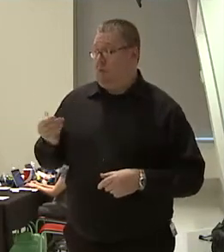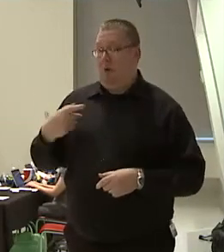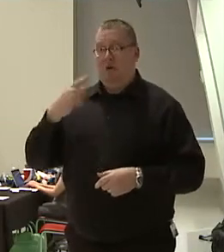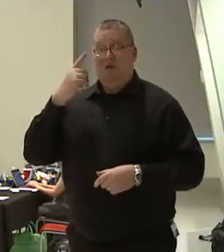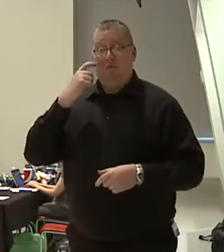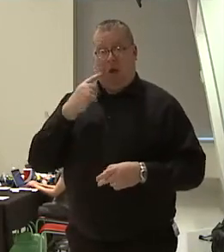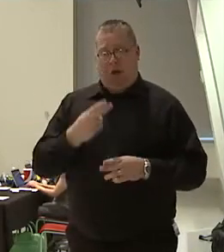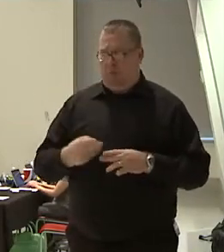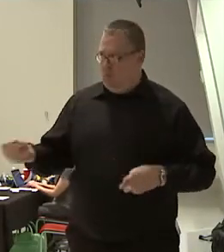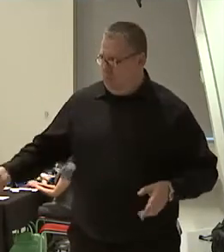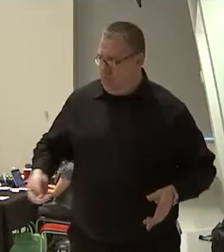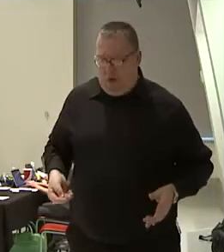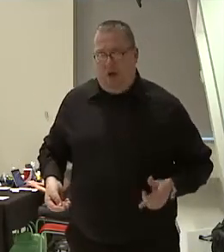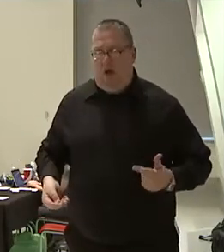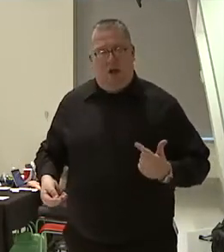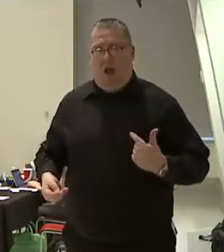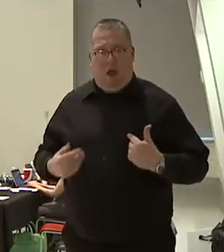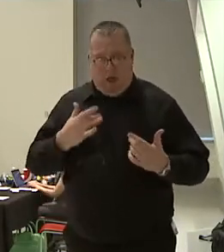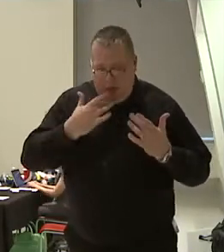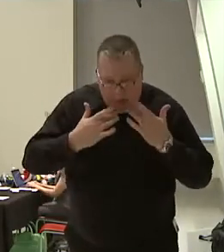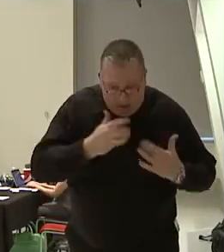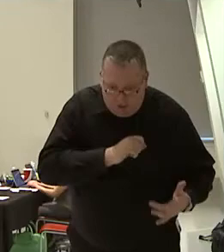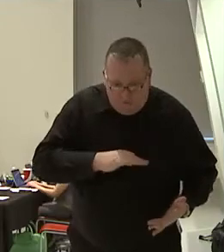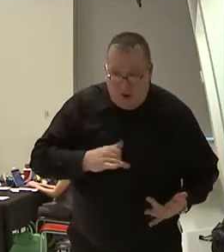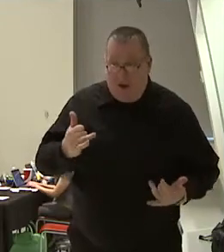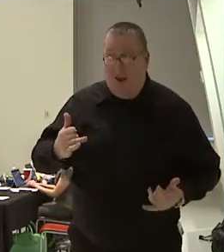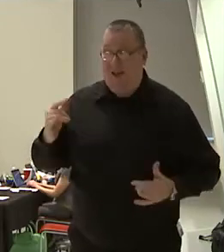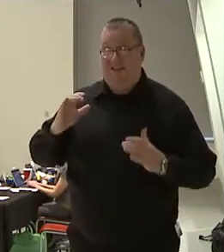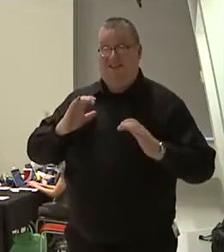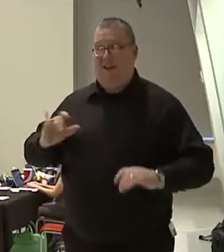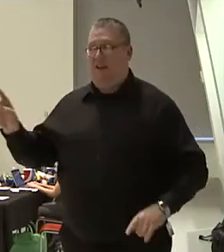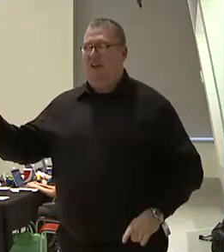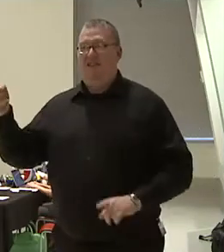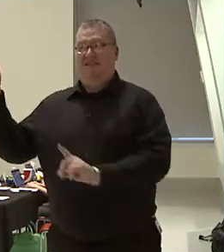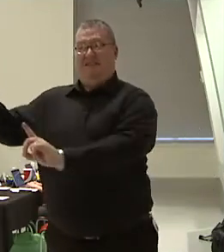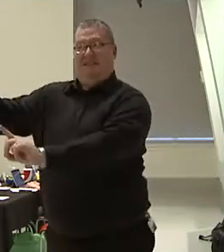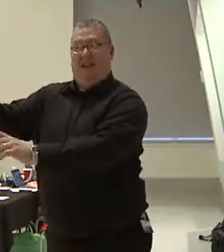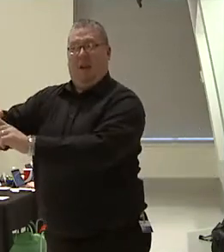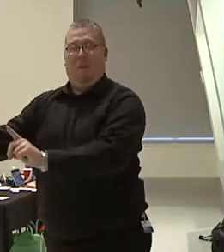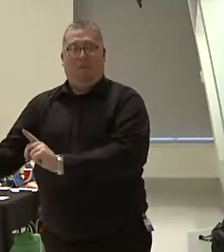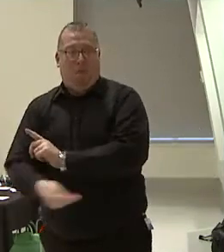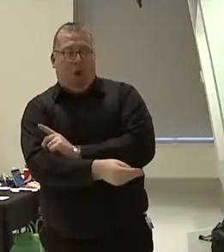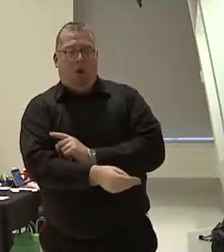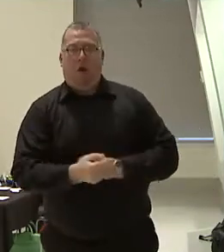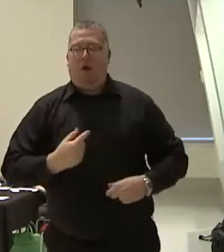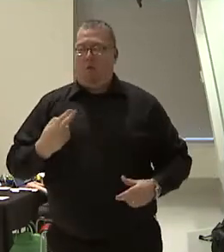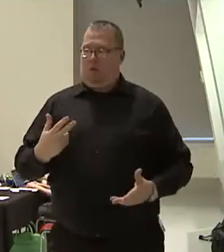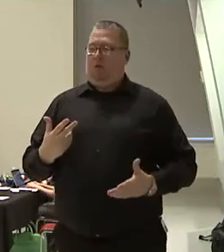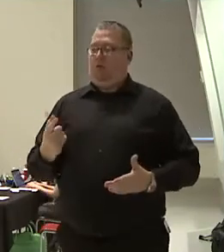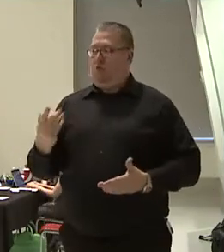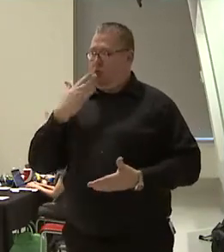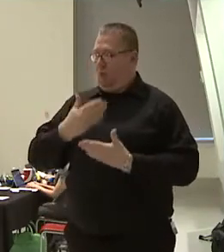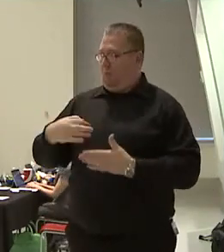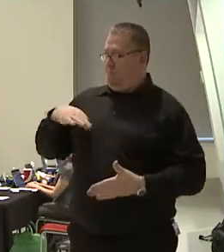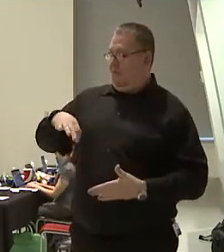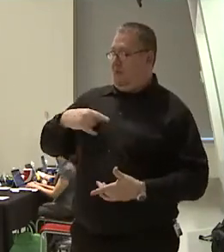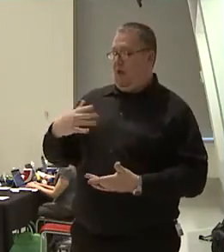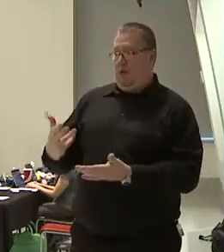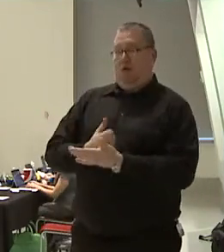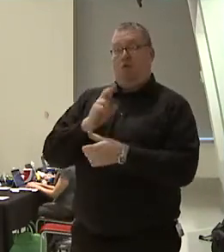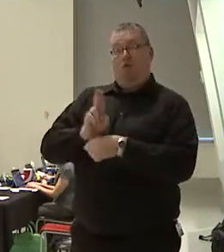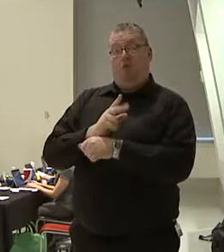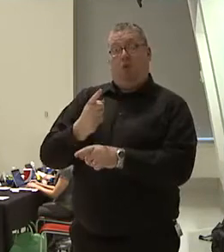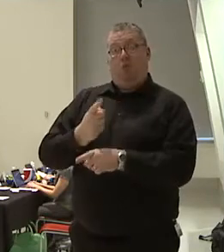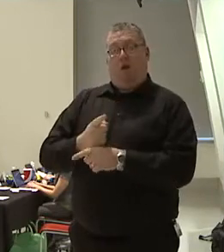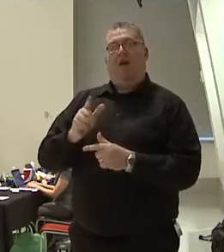when you didn't, you know, when you were really short-staffed, and all of a sudden the citizens found him for you. You start to realize, this is good stuff for me. If you use it right, you